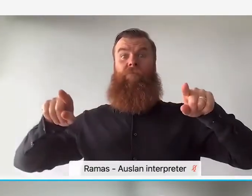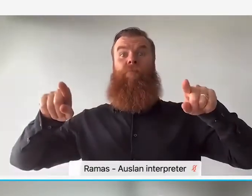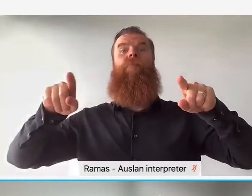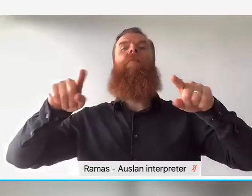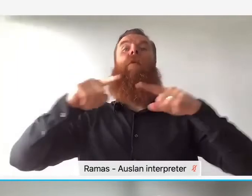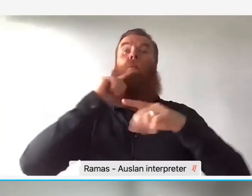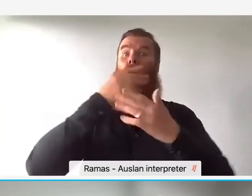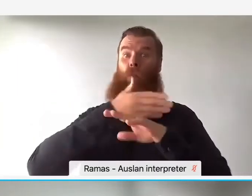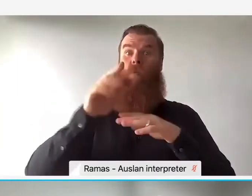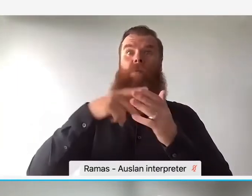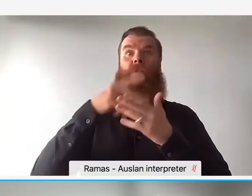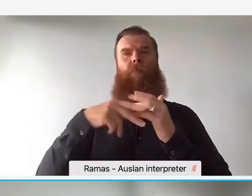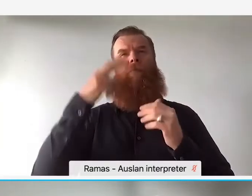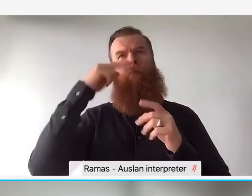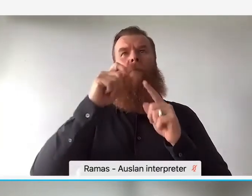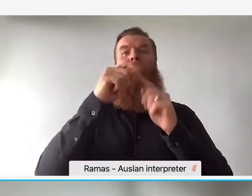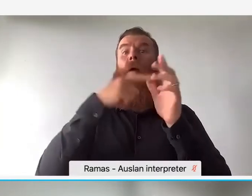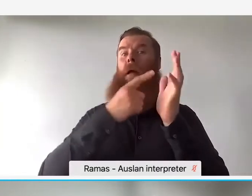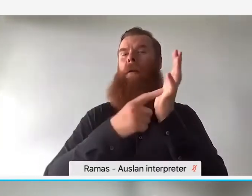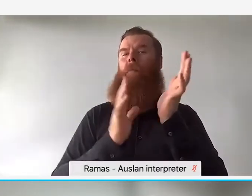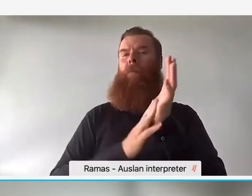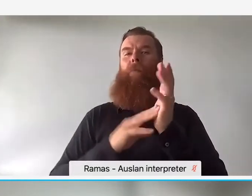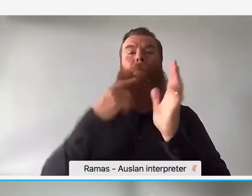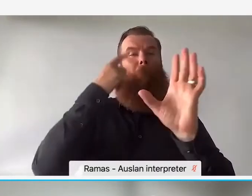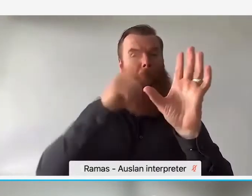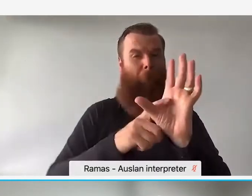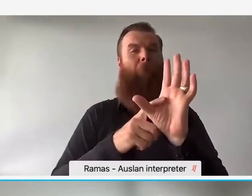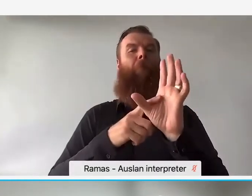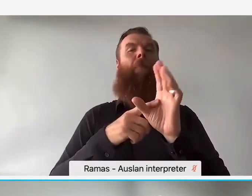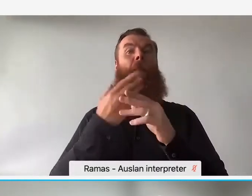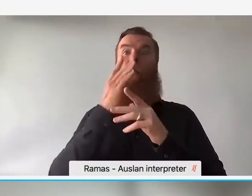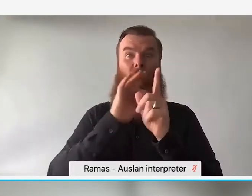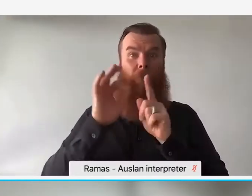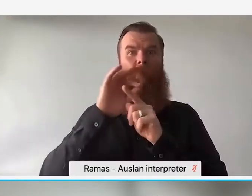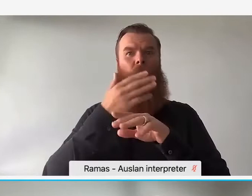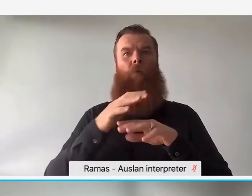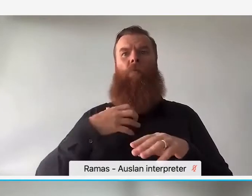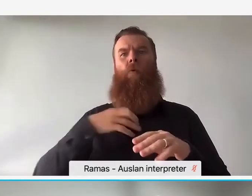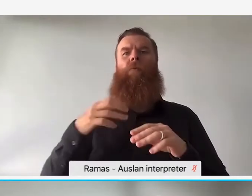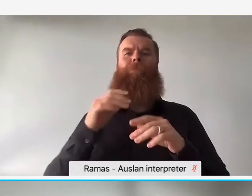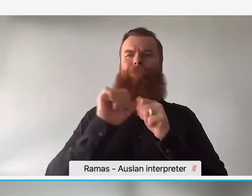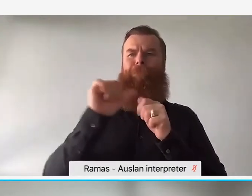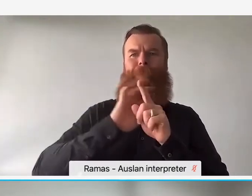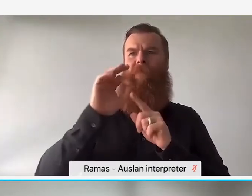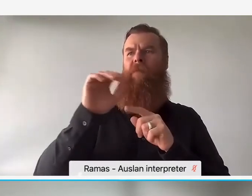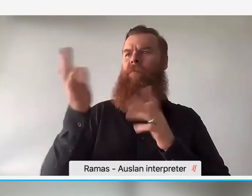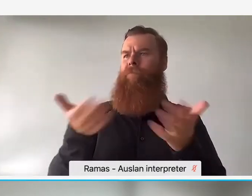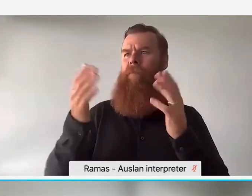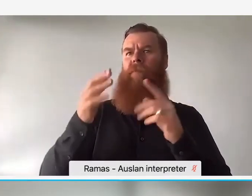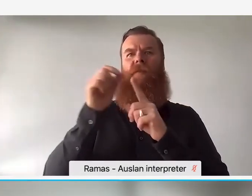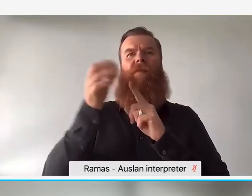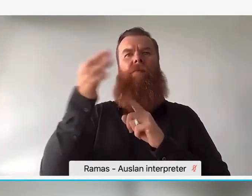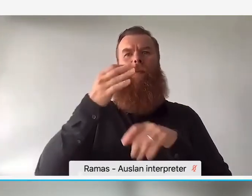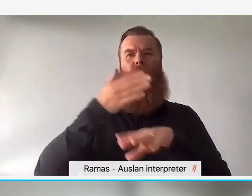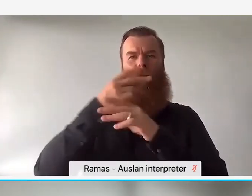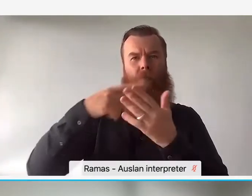to stakeholder calls for a consolidated, improved and more efficient Pacific Labour program to increase the benefits for